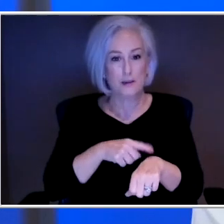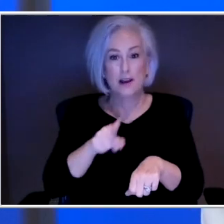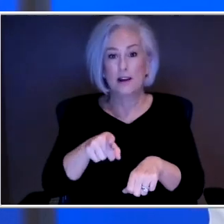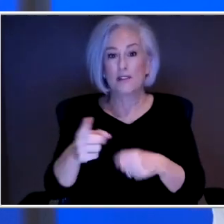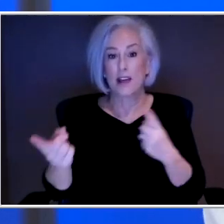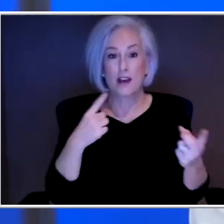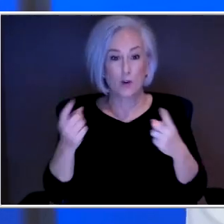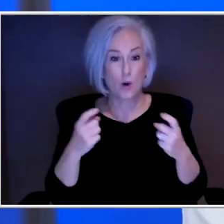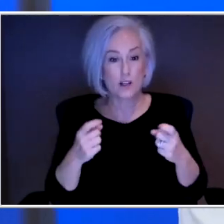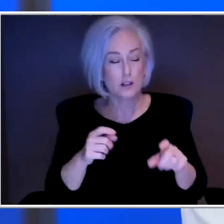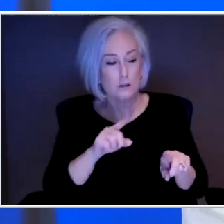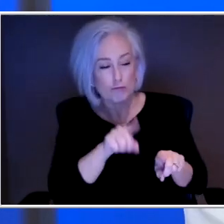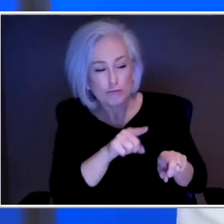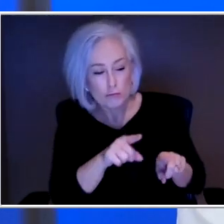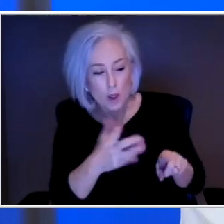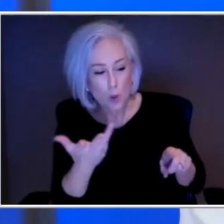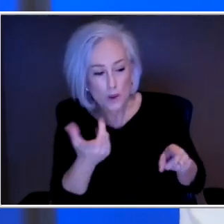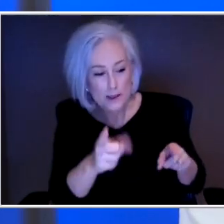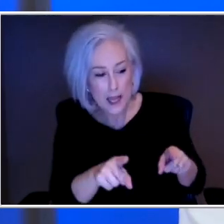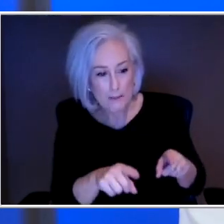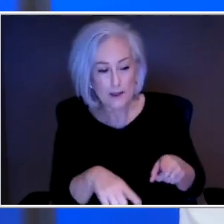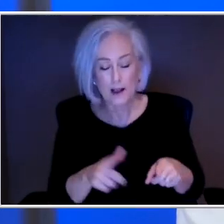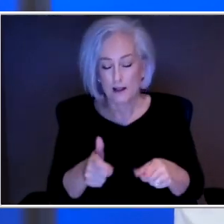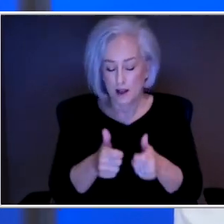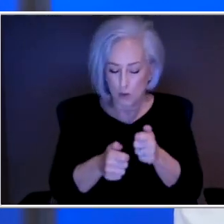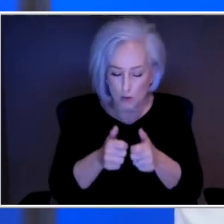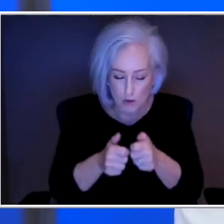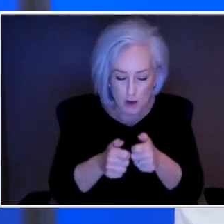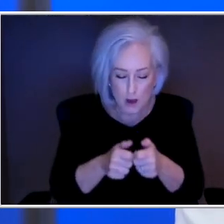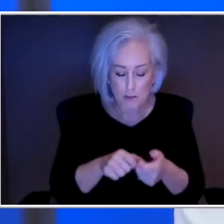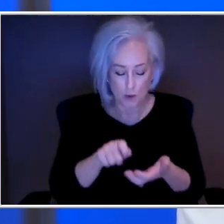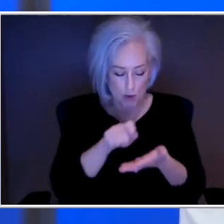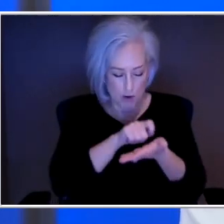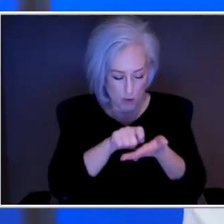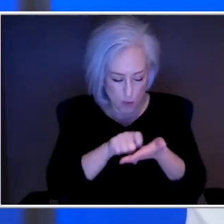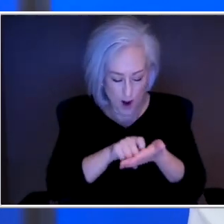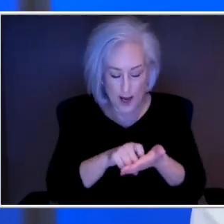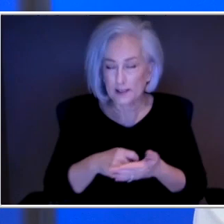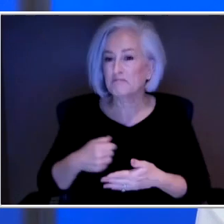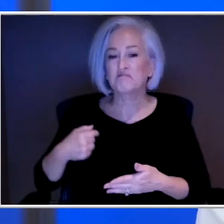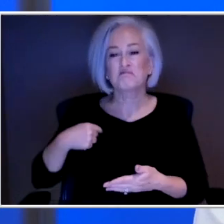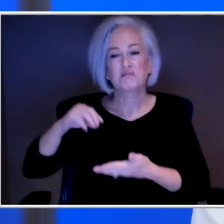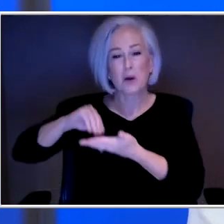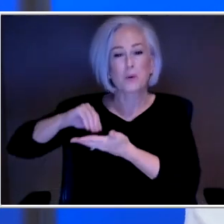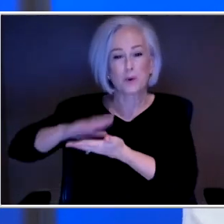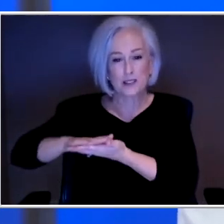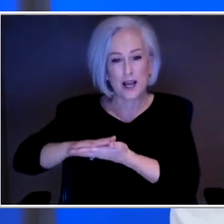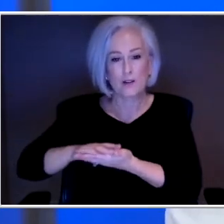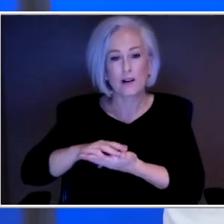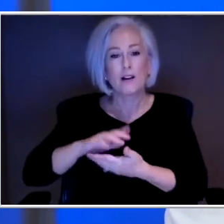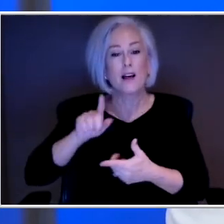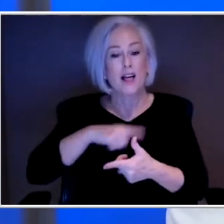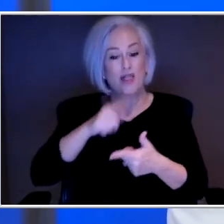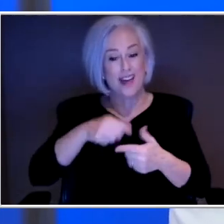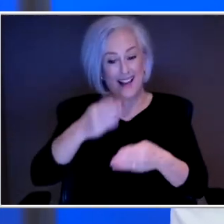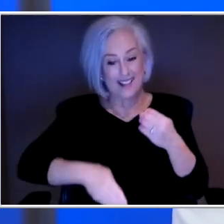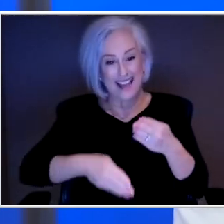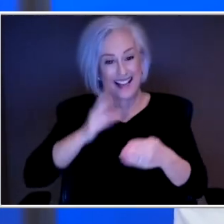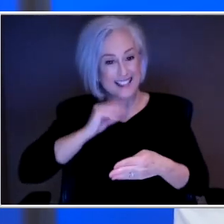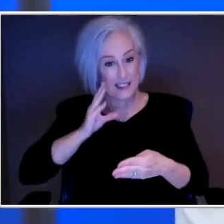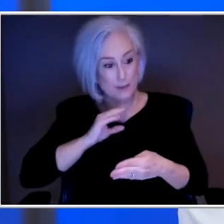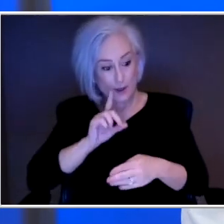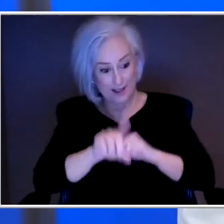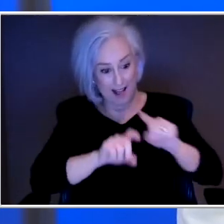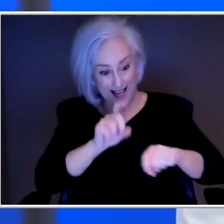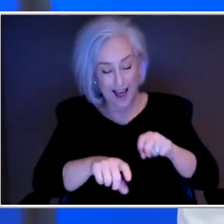going on? They'll write something down on their phone or scribble something down, and I'll make a note of that, and we'll ask them about them at the end of the experience or the next time I see them.